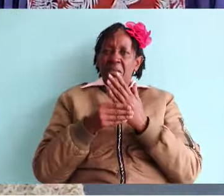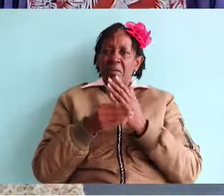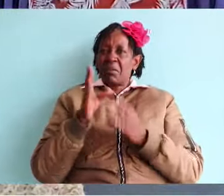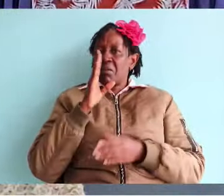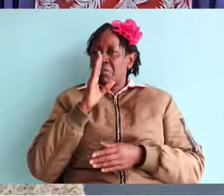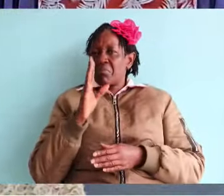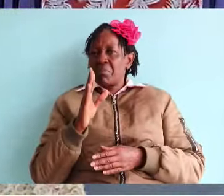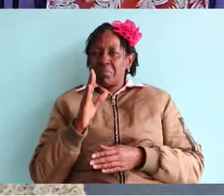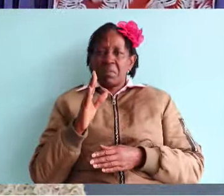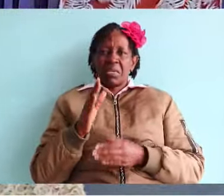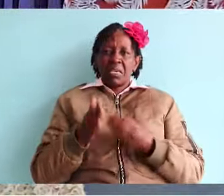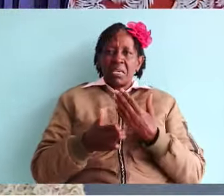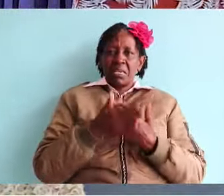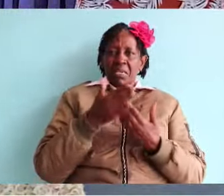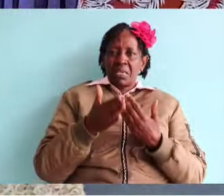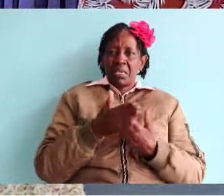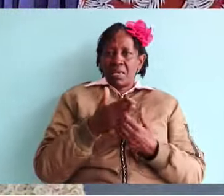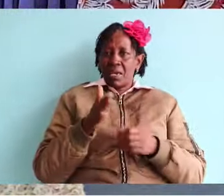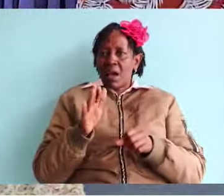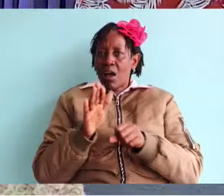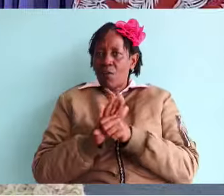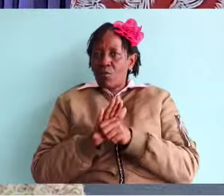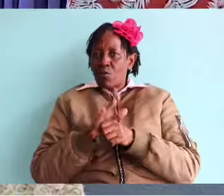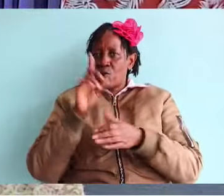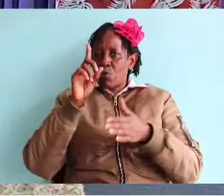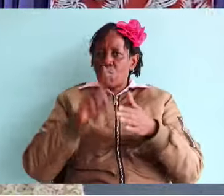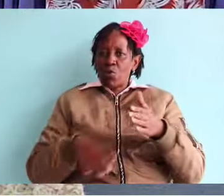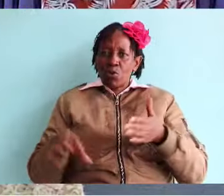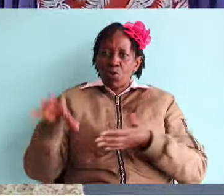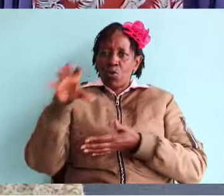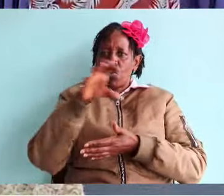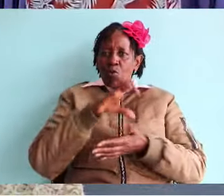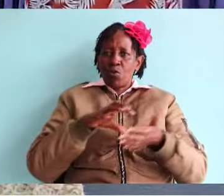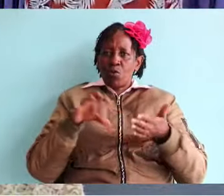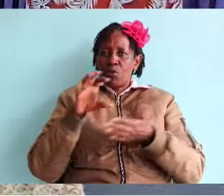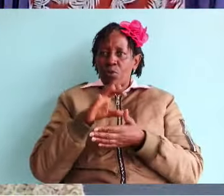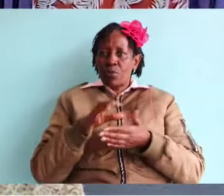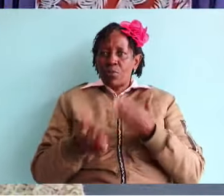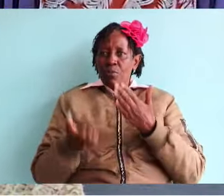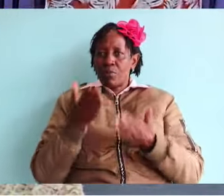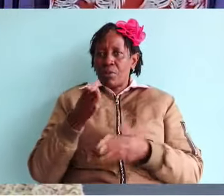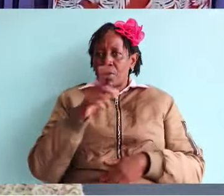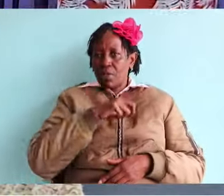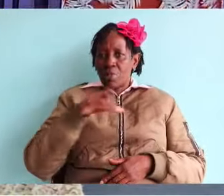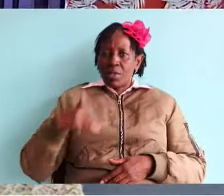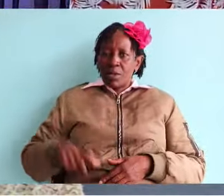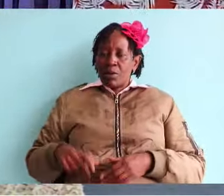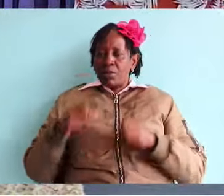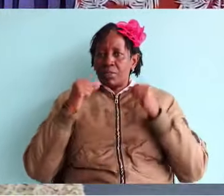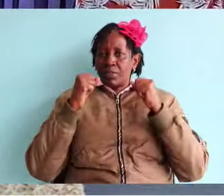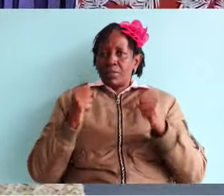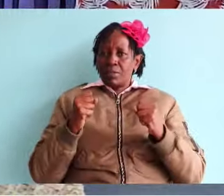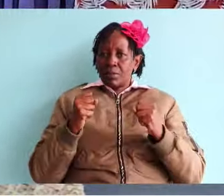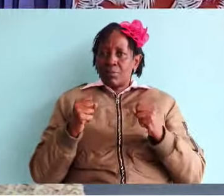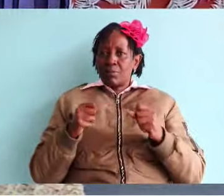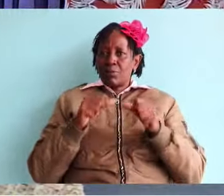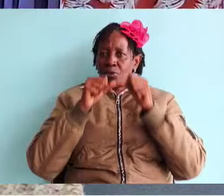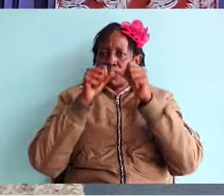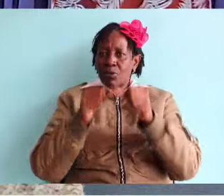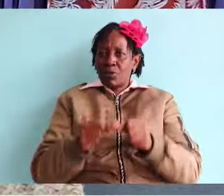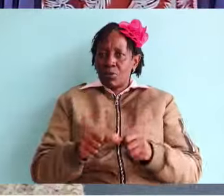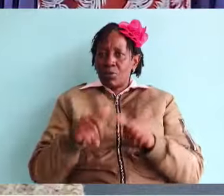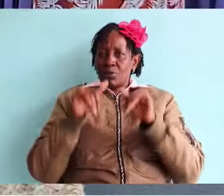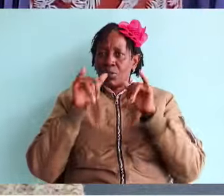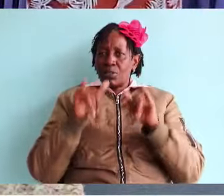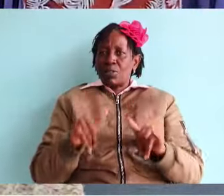of popular worship that distracts us from true devotion. And may the Lord strengthen you to remain steadfast in prayer, as Paul urges